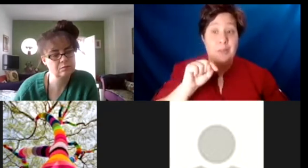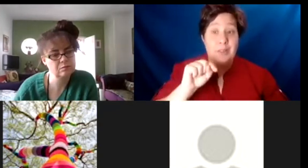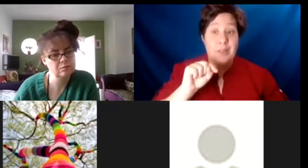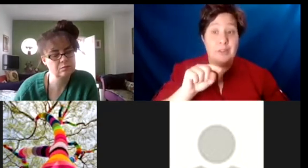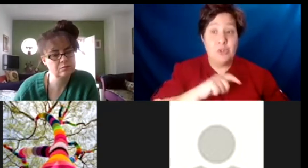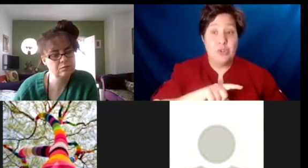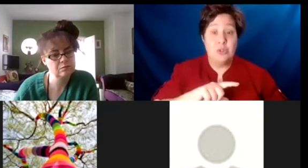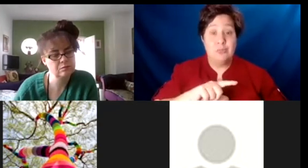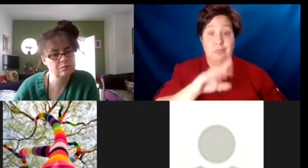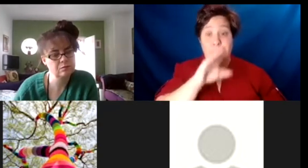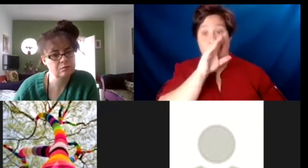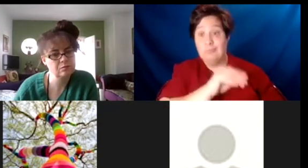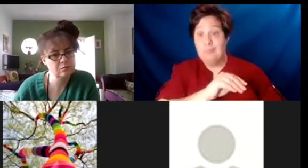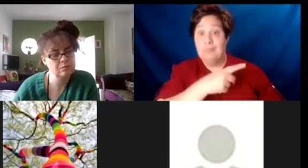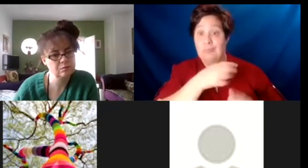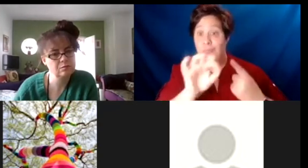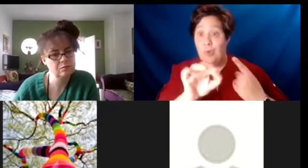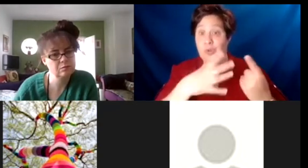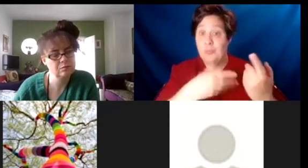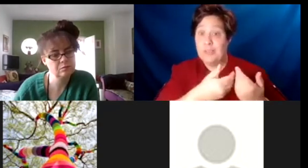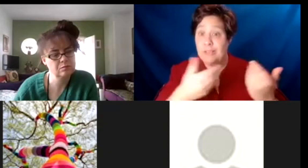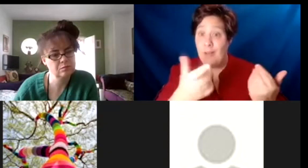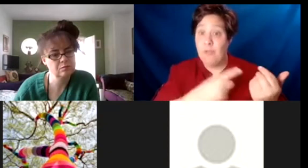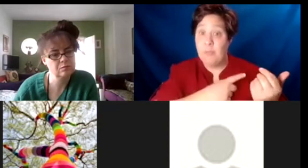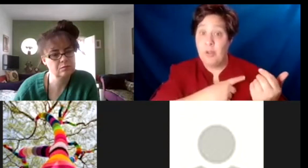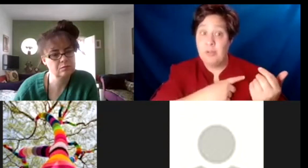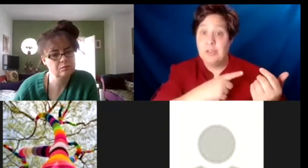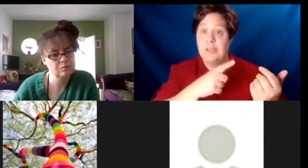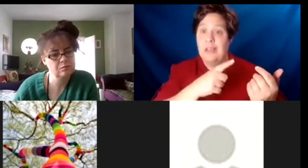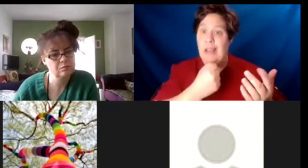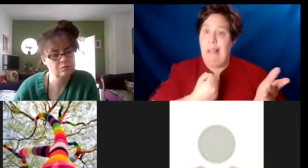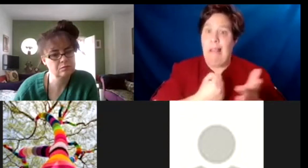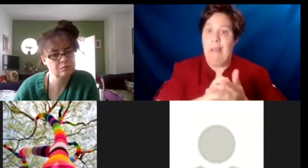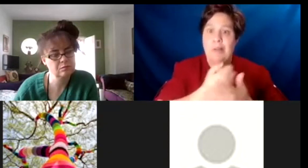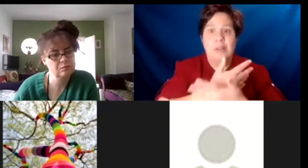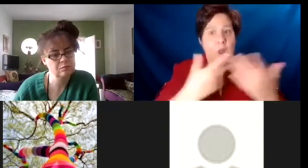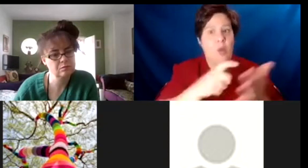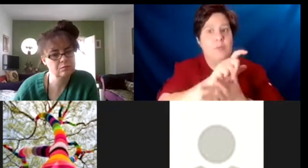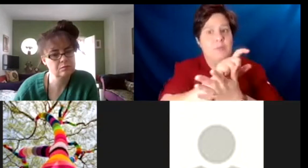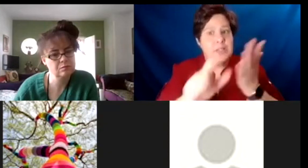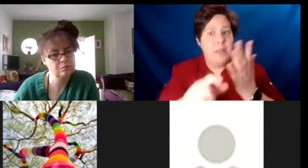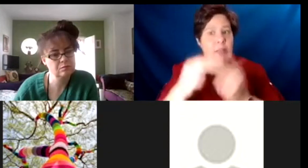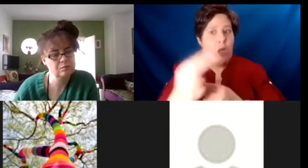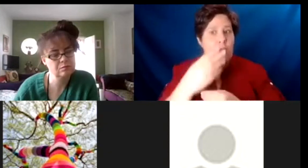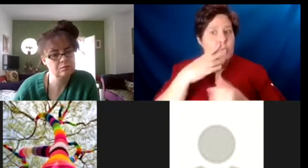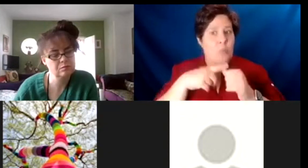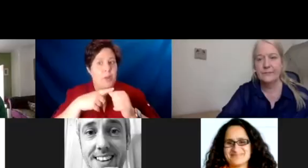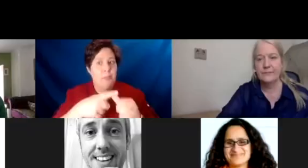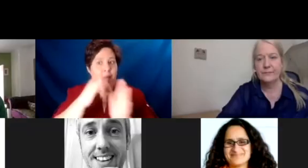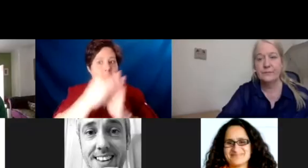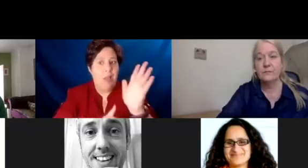as a point, because actually that restricts a lot of disabled artists when we put in our